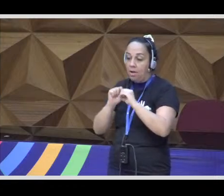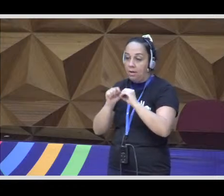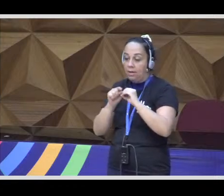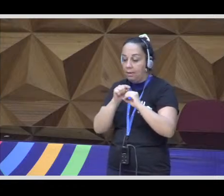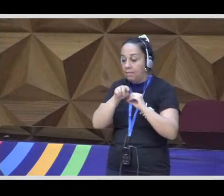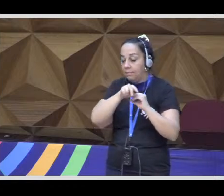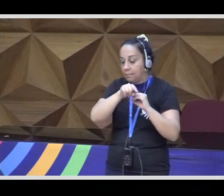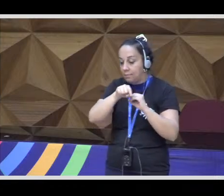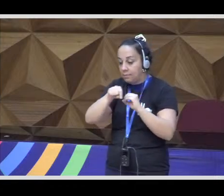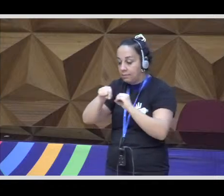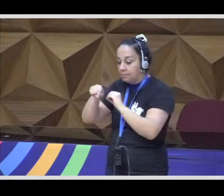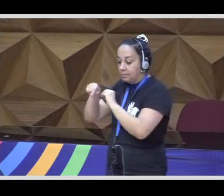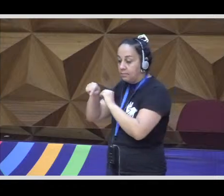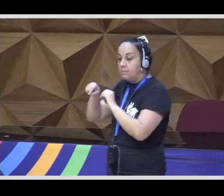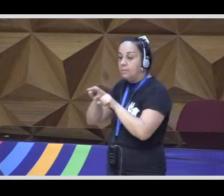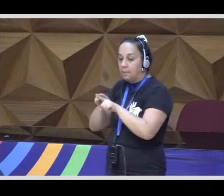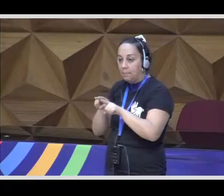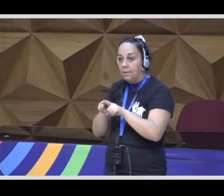feedback.